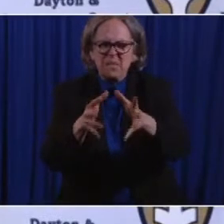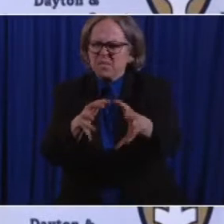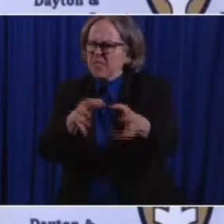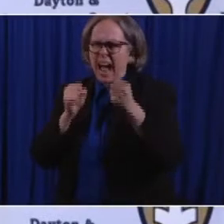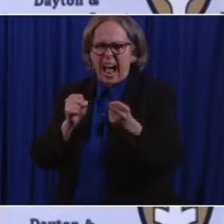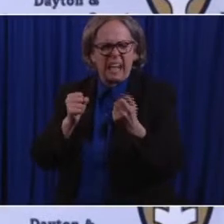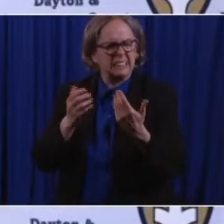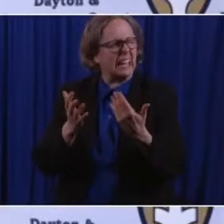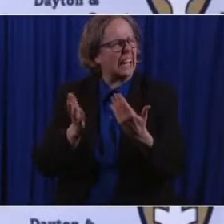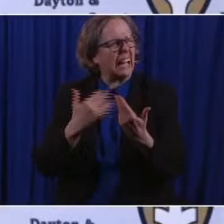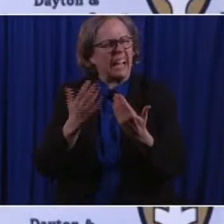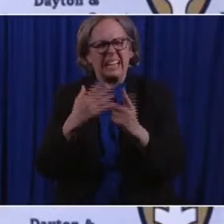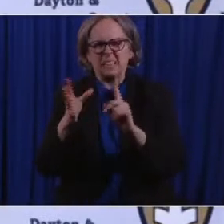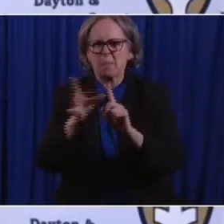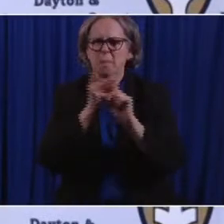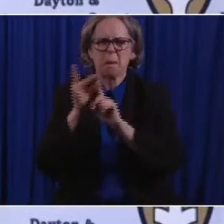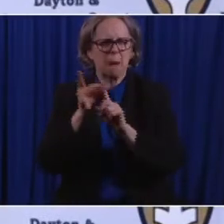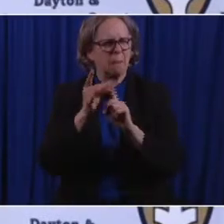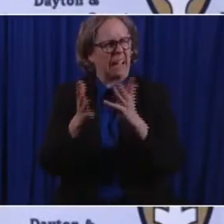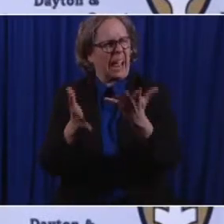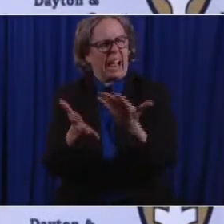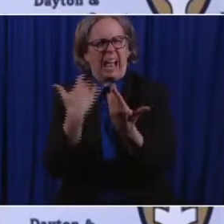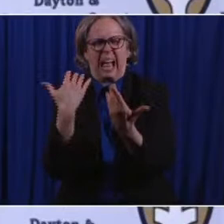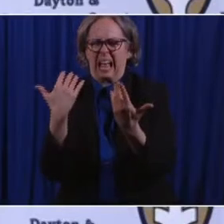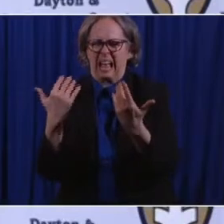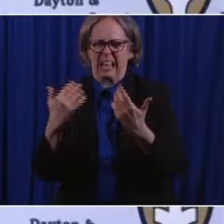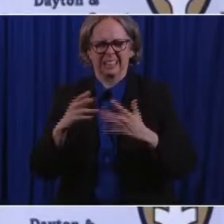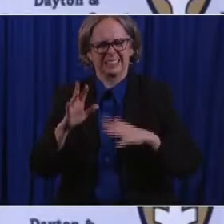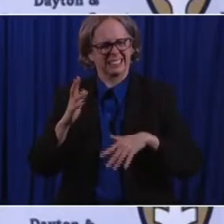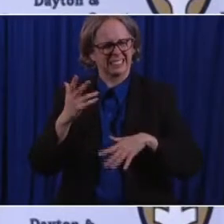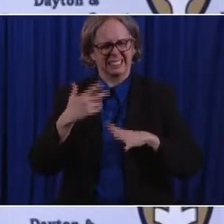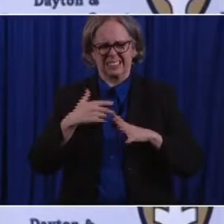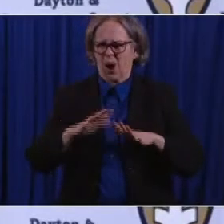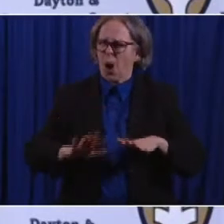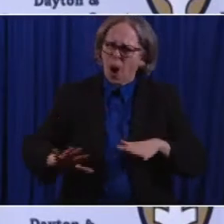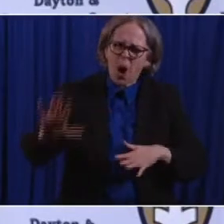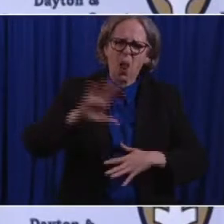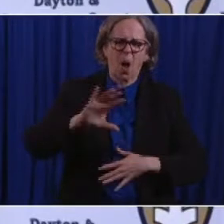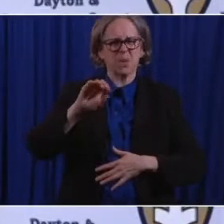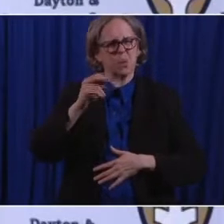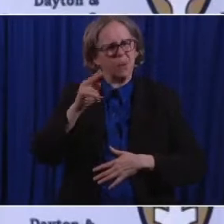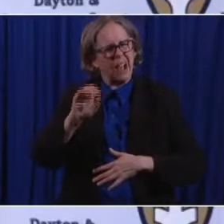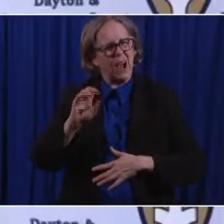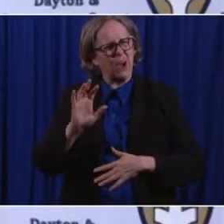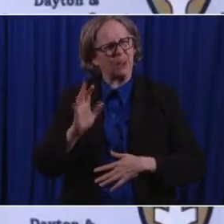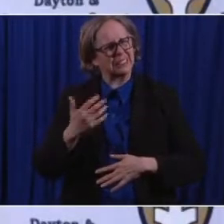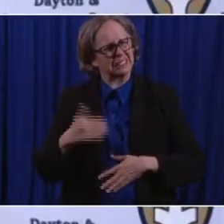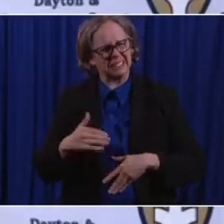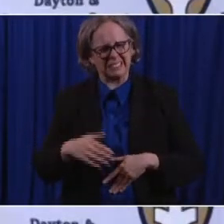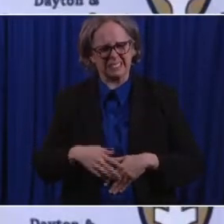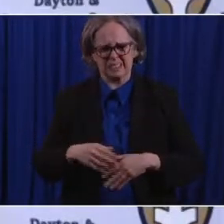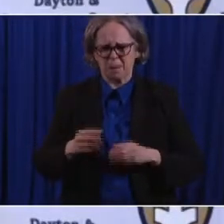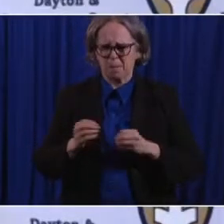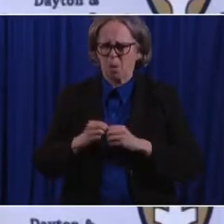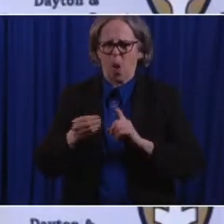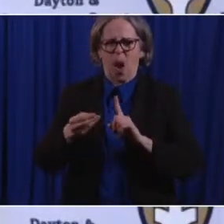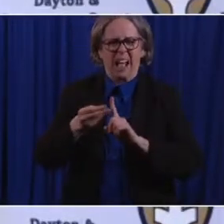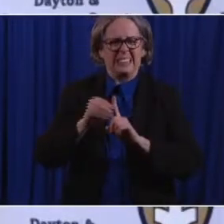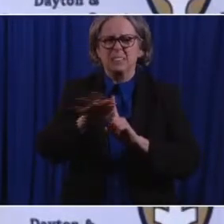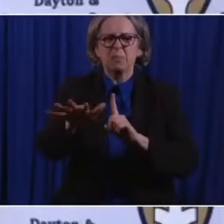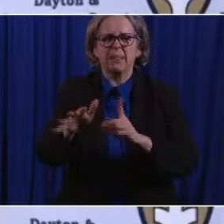assume the variant is in a lot of different places in Ohio. It's more contagious than it was 6 months ago or 3 months